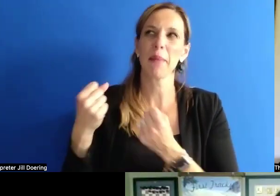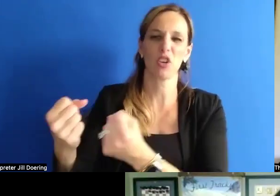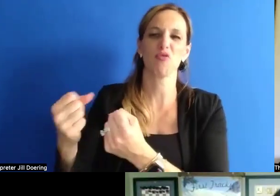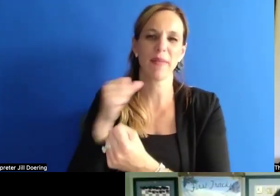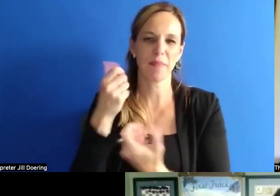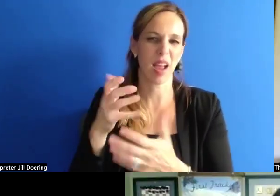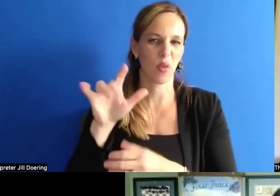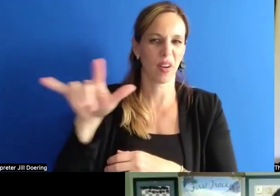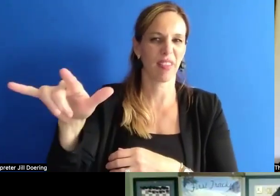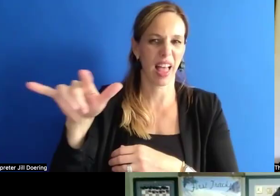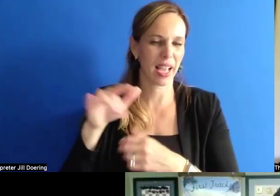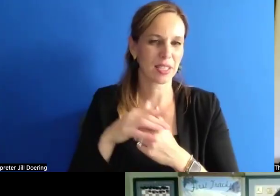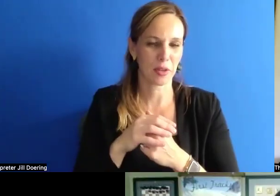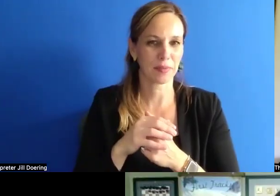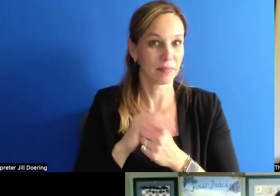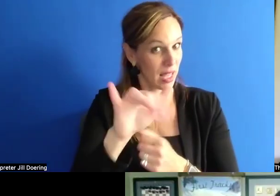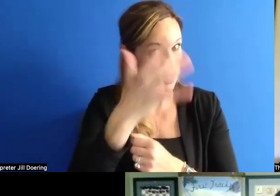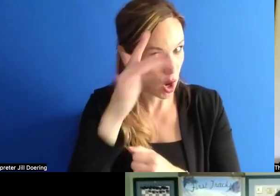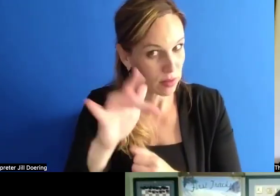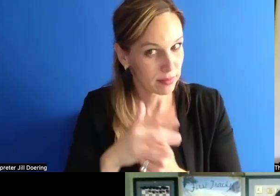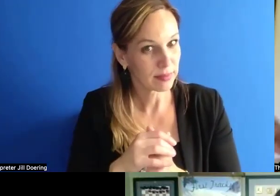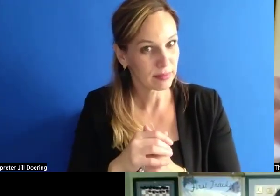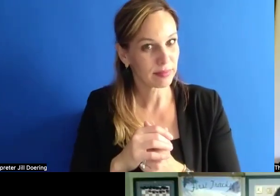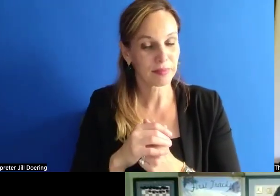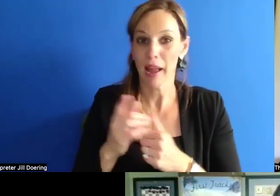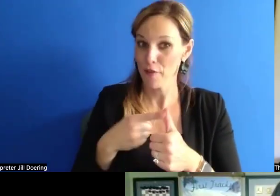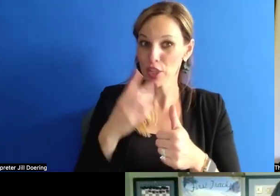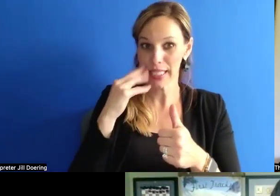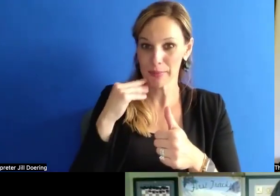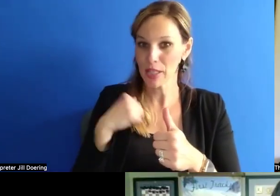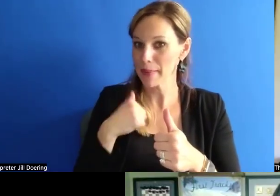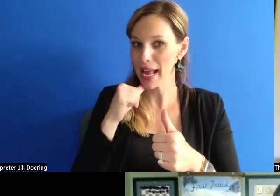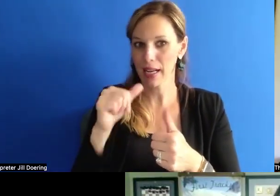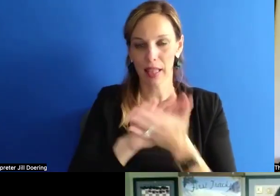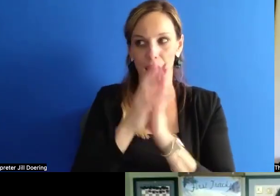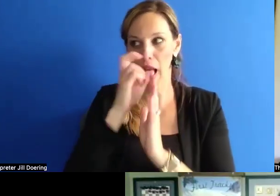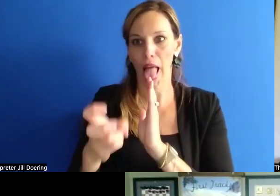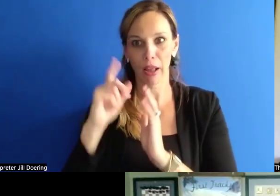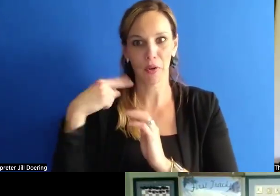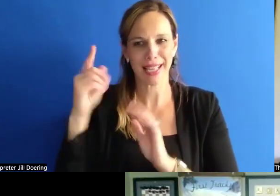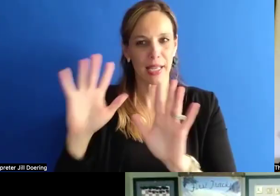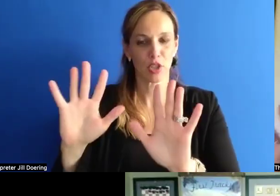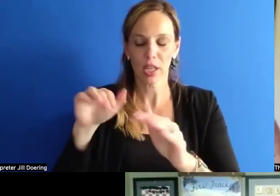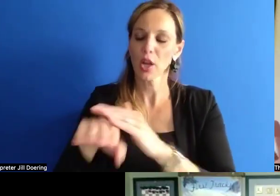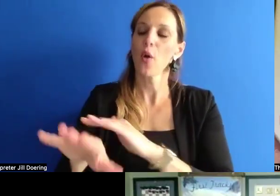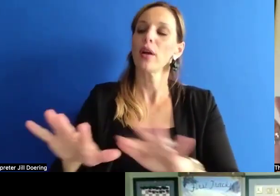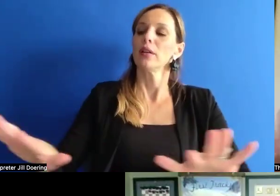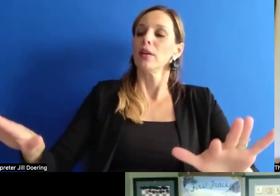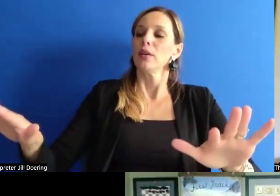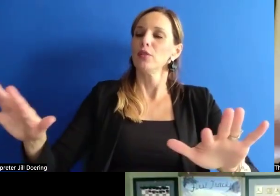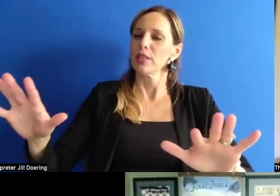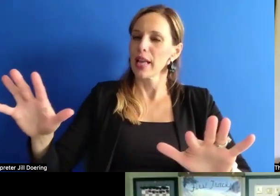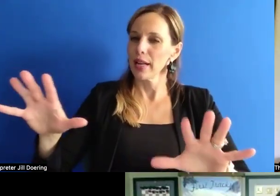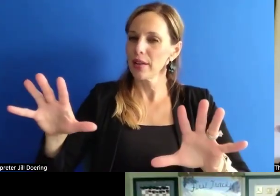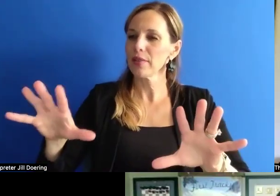I'm just gonna drive. So Smart. that'll be my first experience. I'm not gonna go crazy. I'm just gonna go in and just experience it